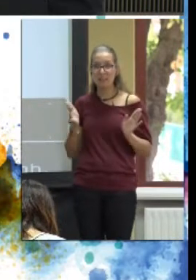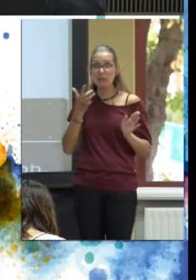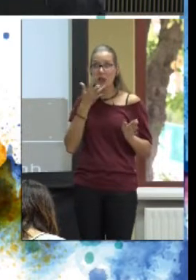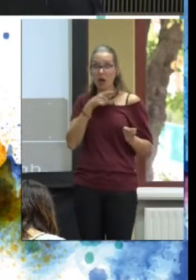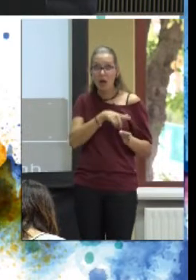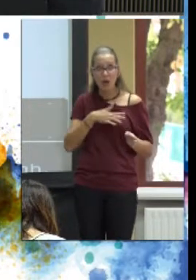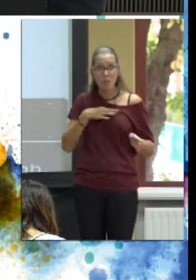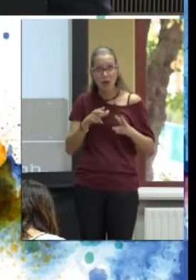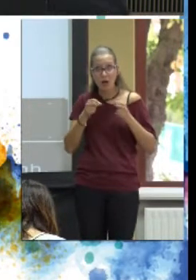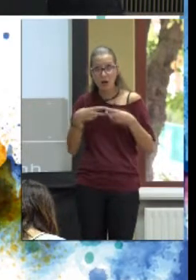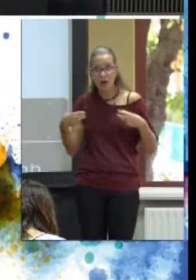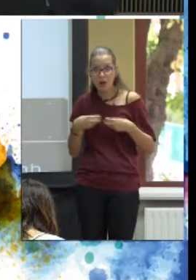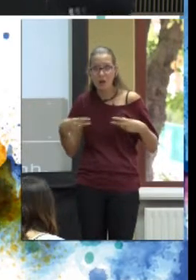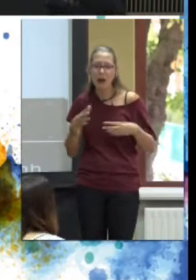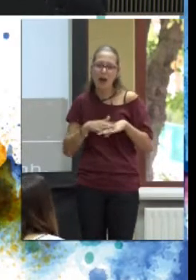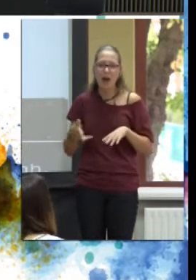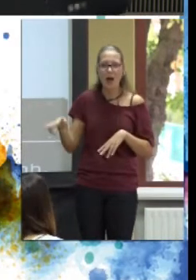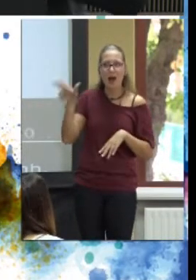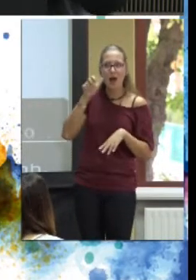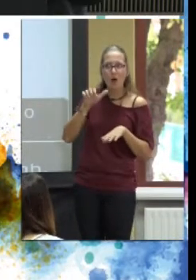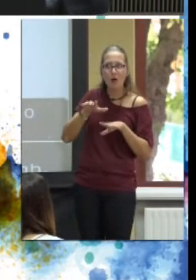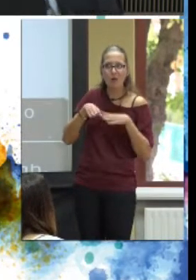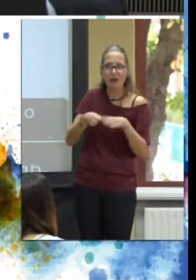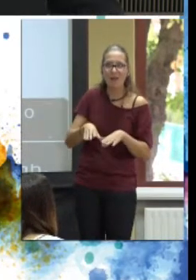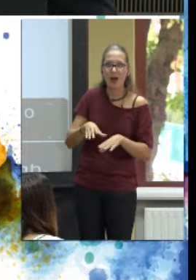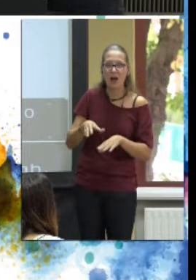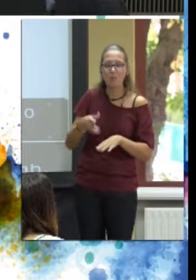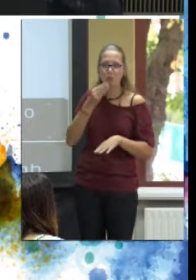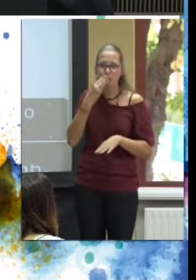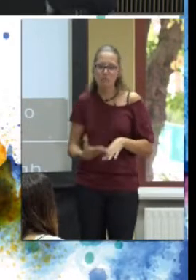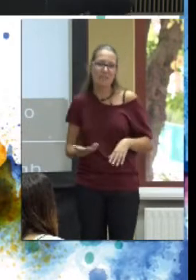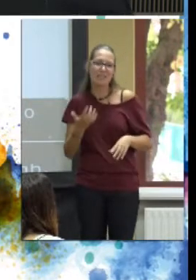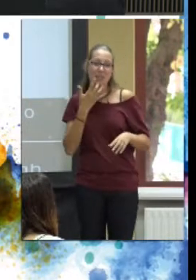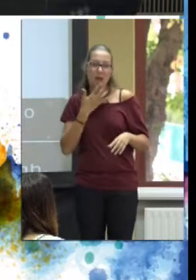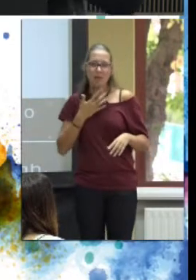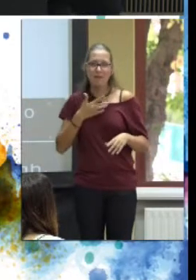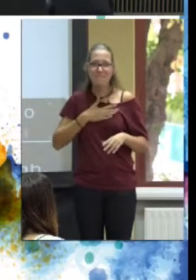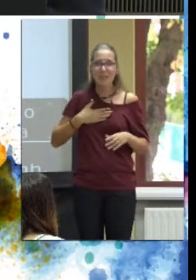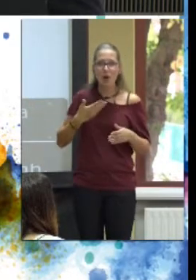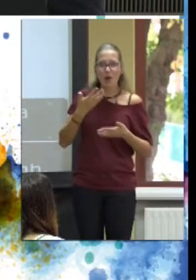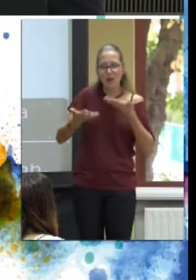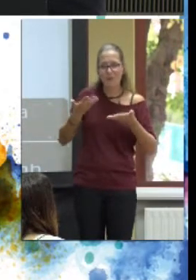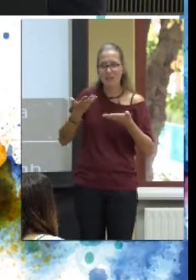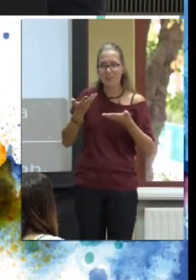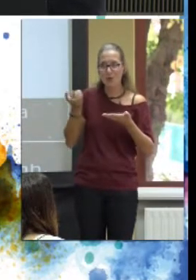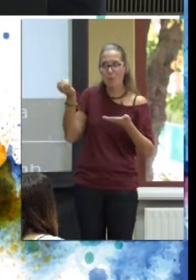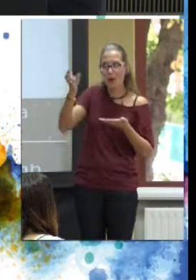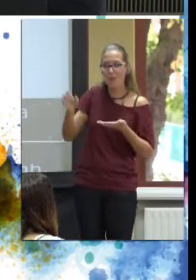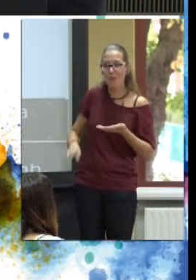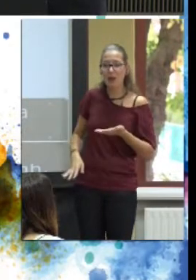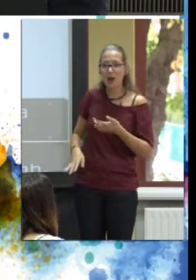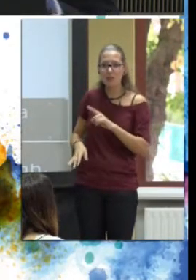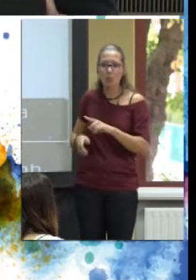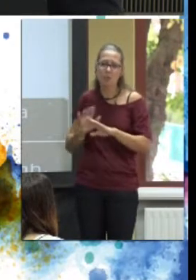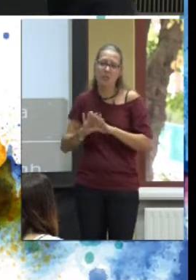if this can be subtitled and accessible so that you can navigate through the application through audio guides,